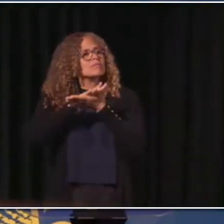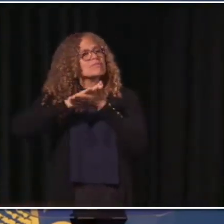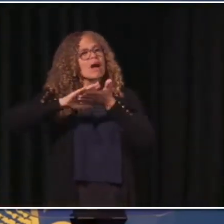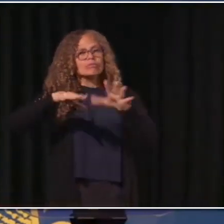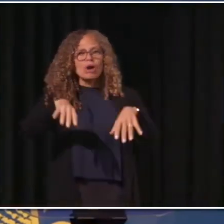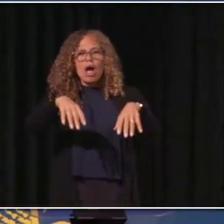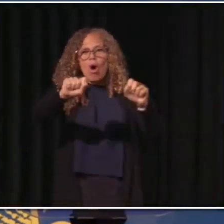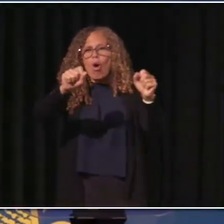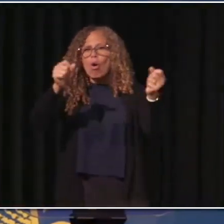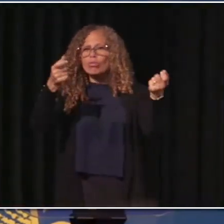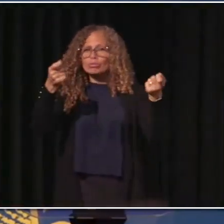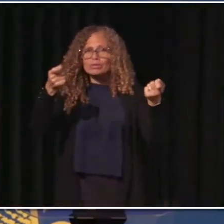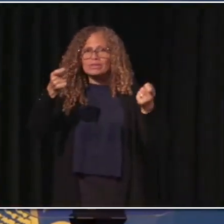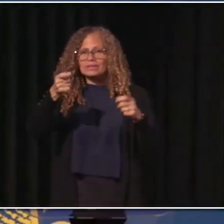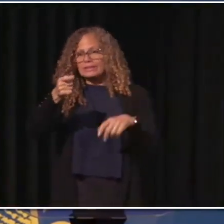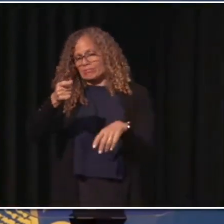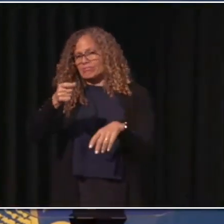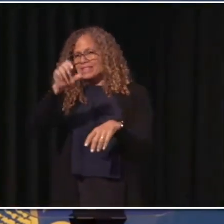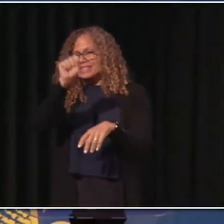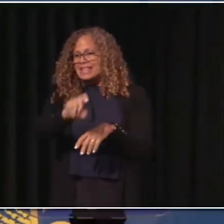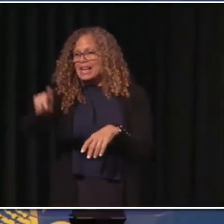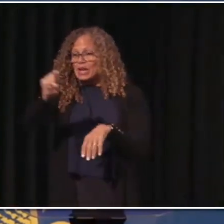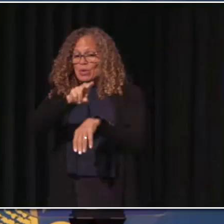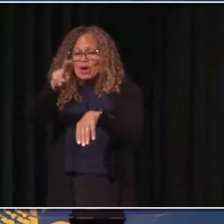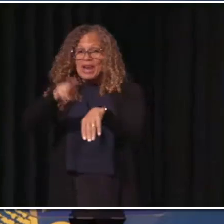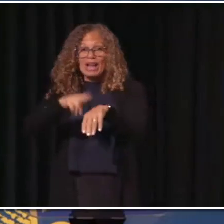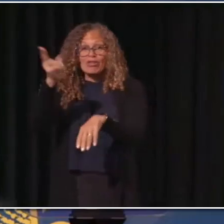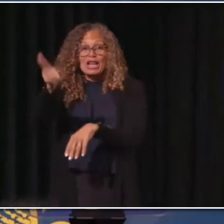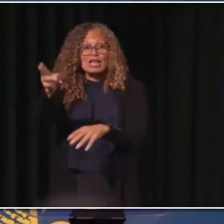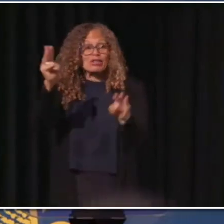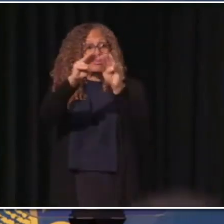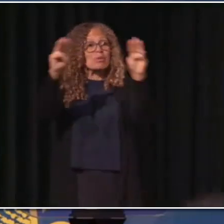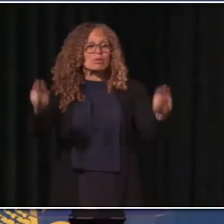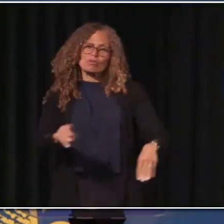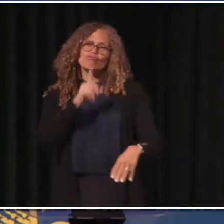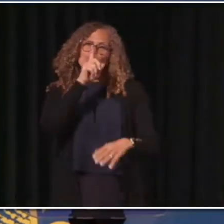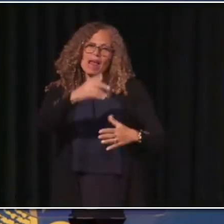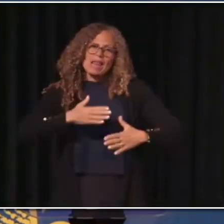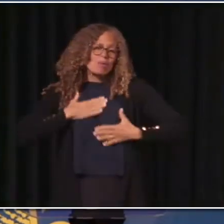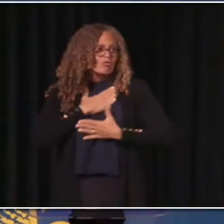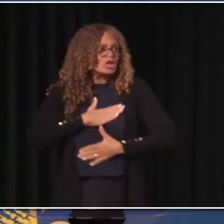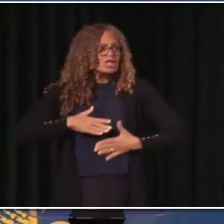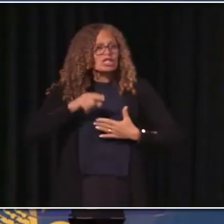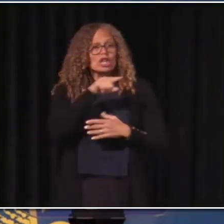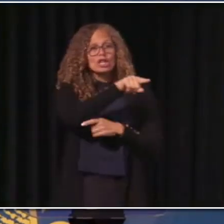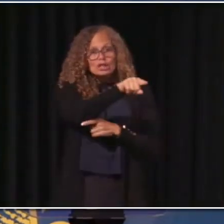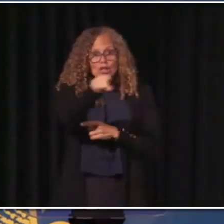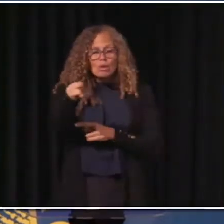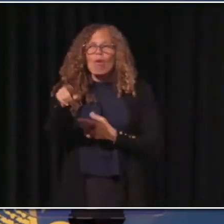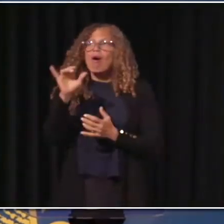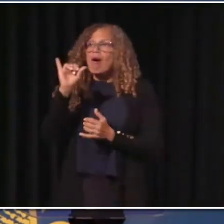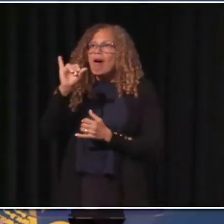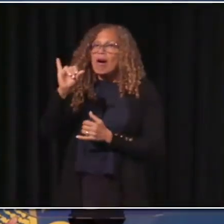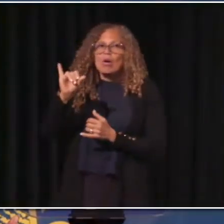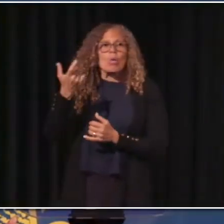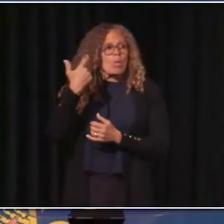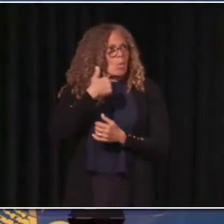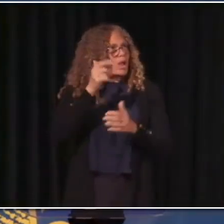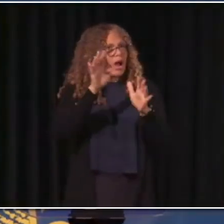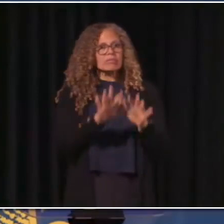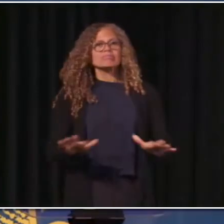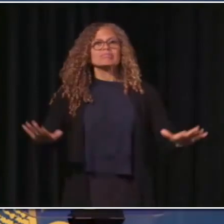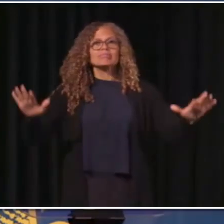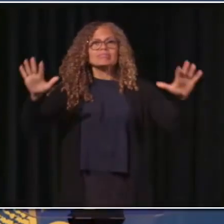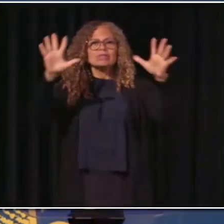hosts here at the San Diego Natural History Museum. We appreciate you reminding us that we are surrounded